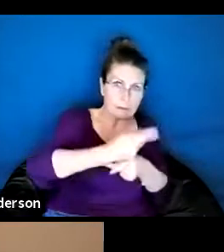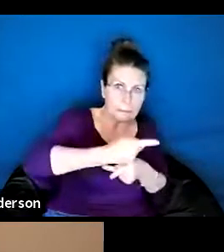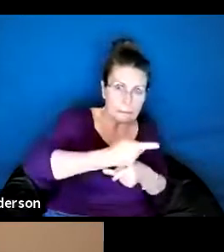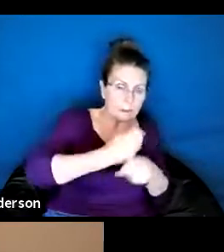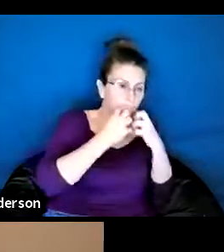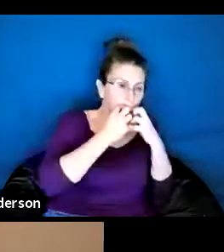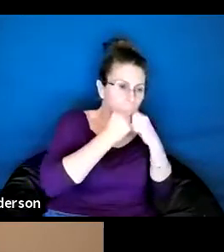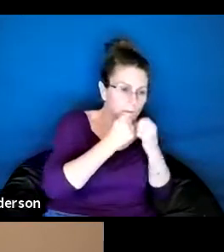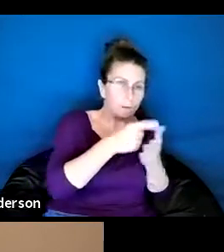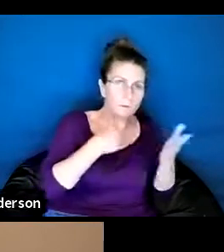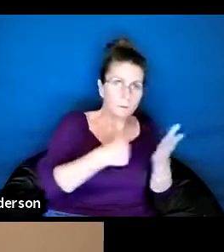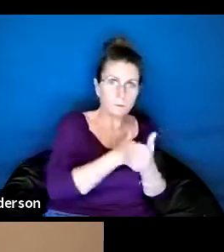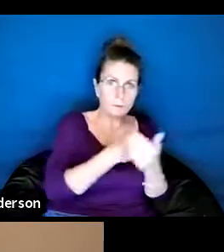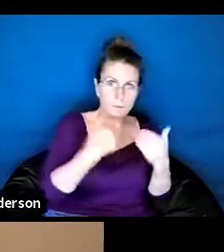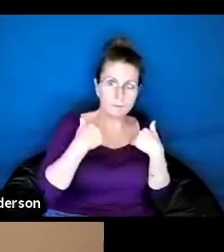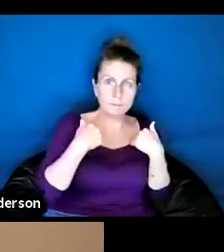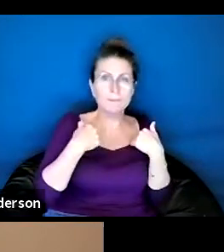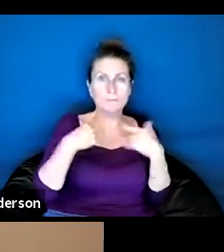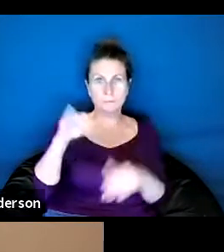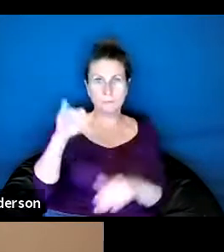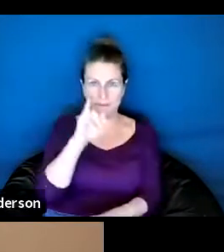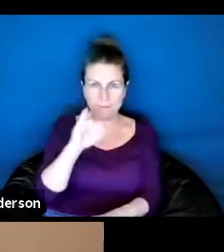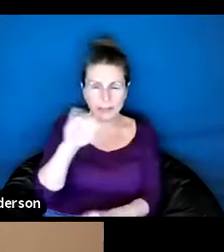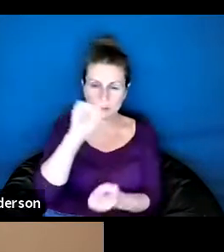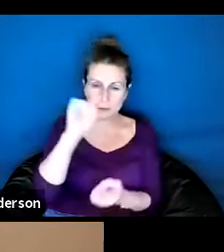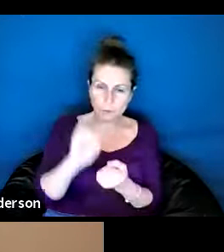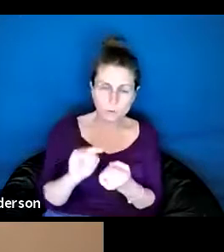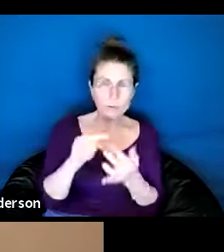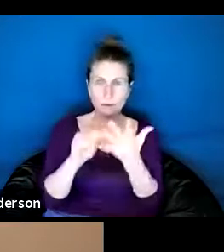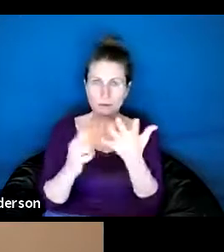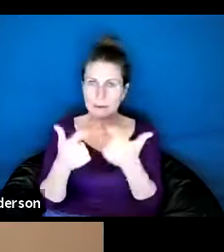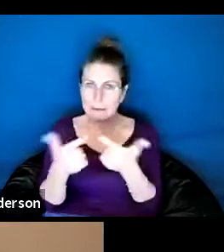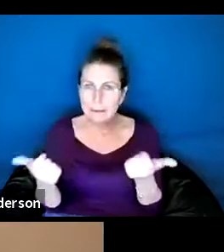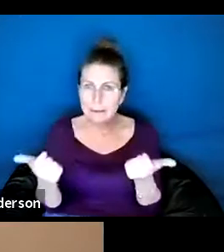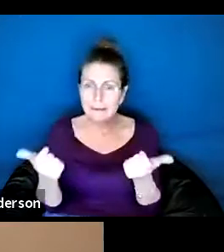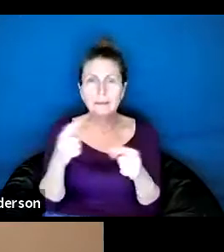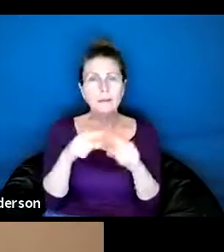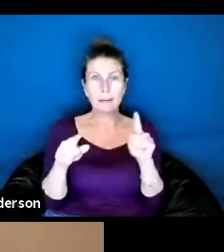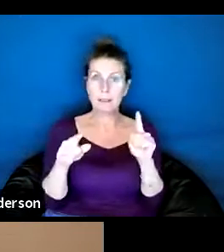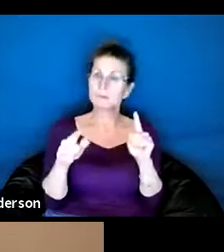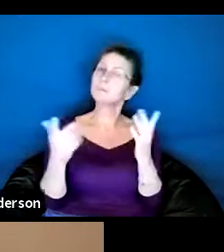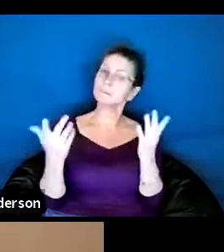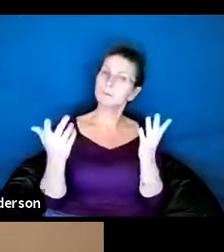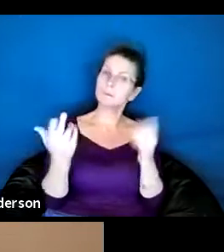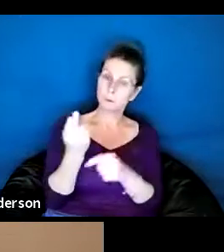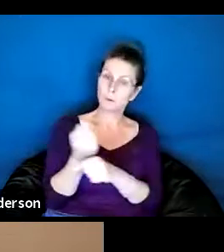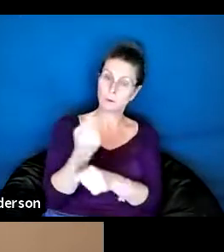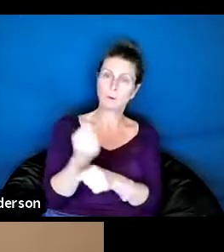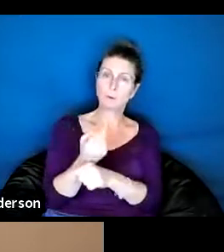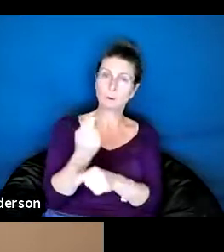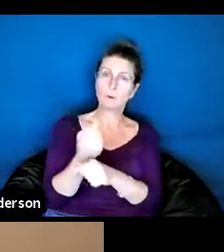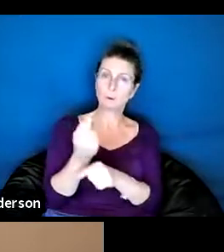reducing infections and using them carefully anywhere we use them, but we've also got to invigorate